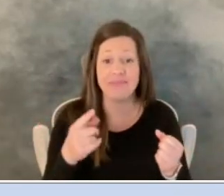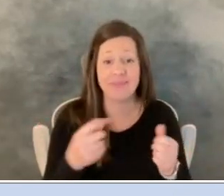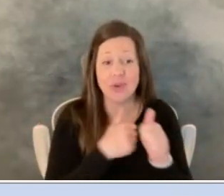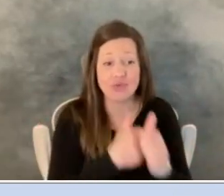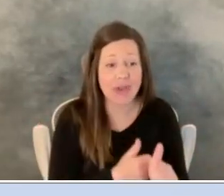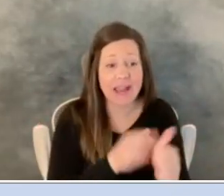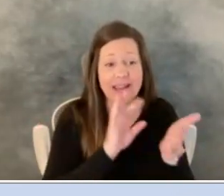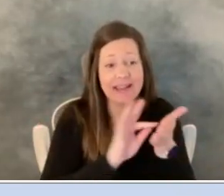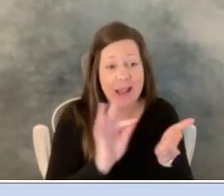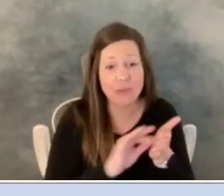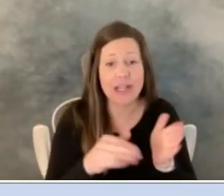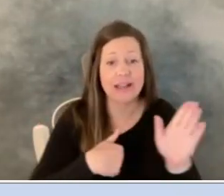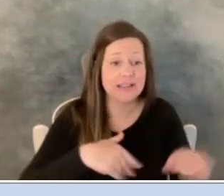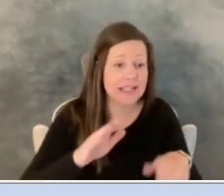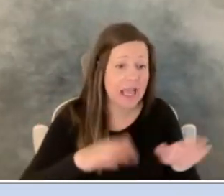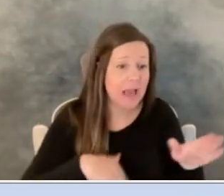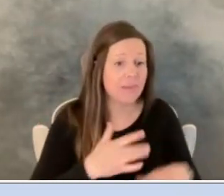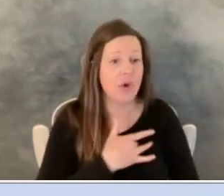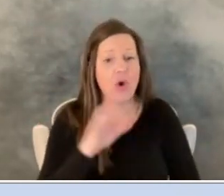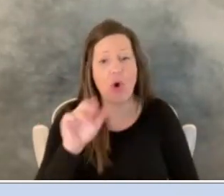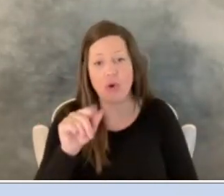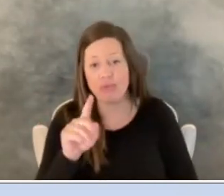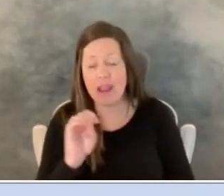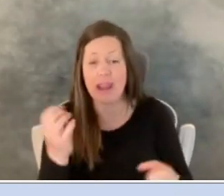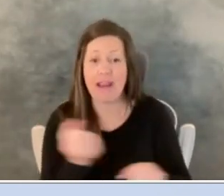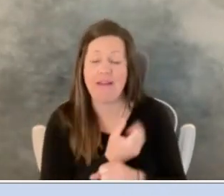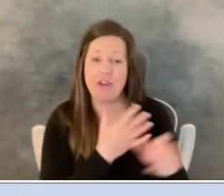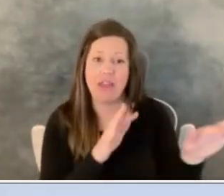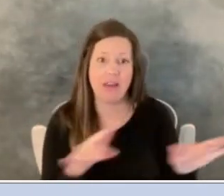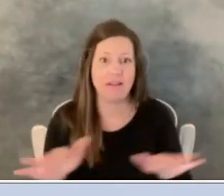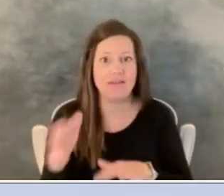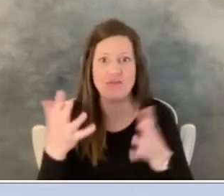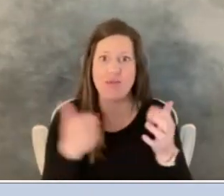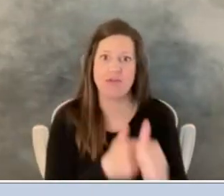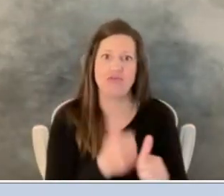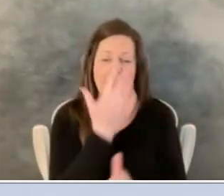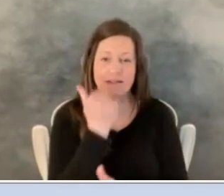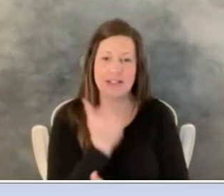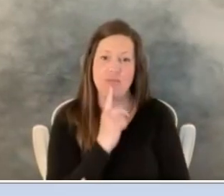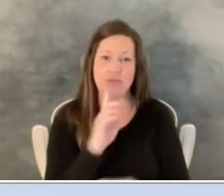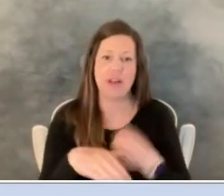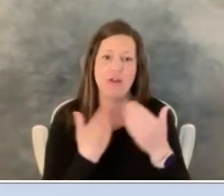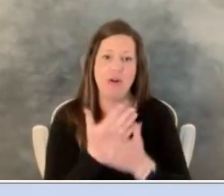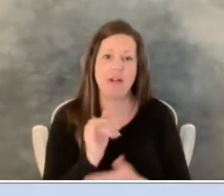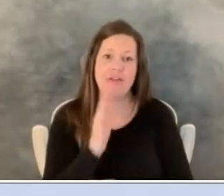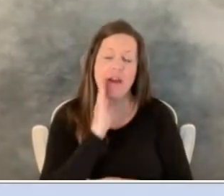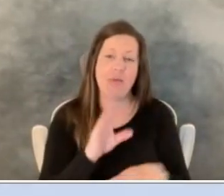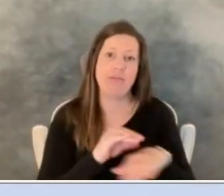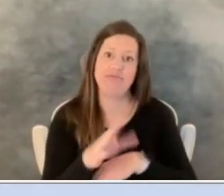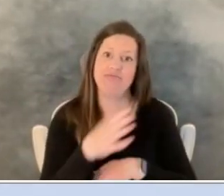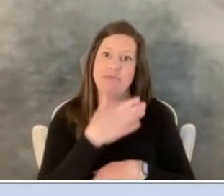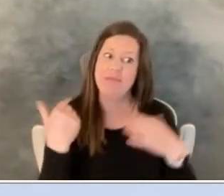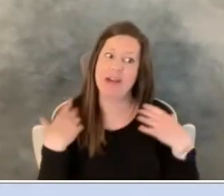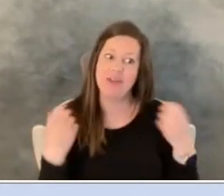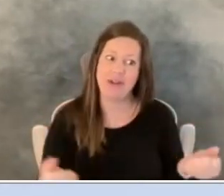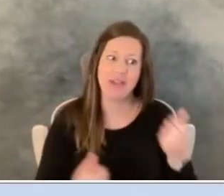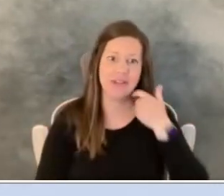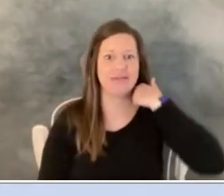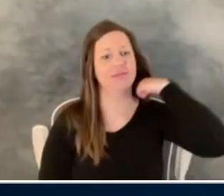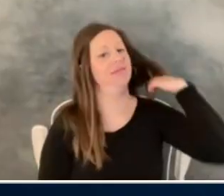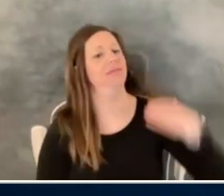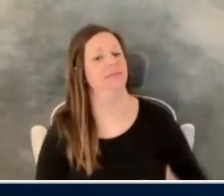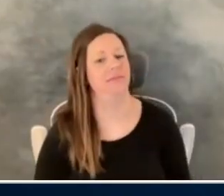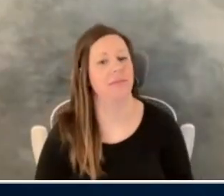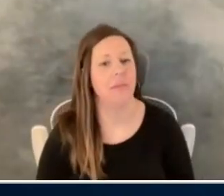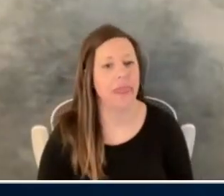calories, your heart rate variability, you want to track your sleep, because all of this contributes to better health in later years. There